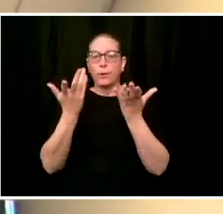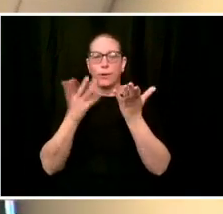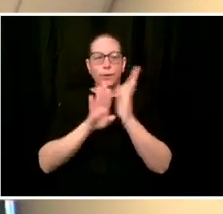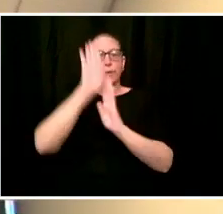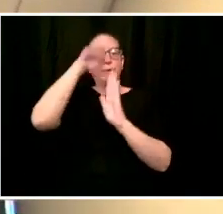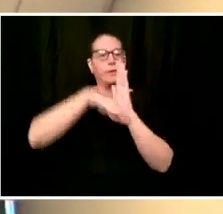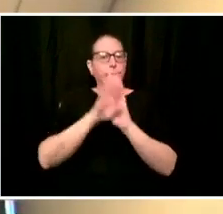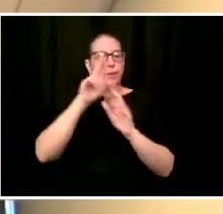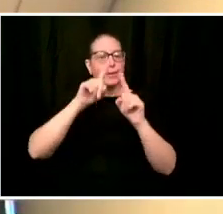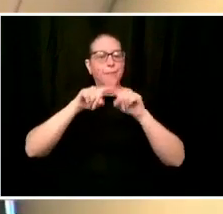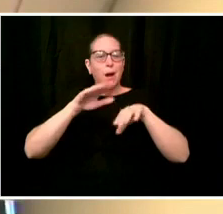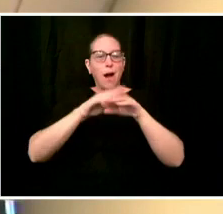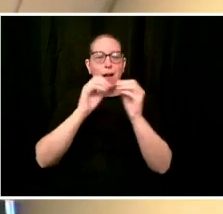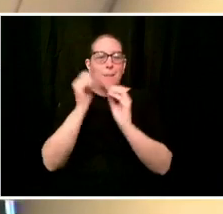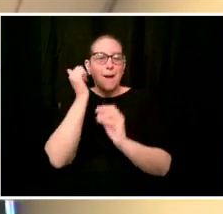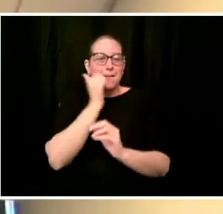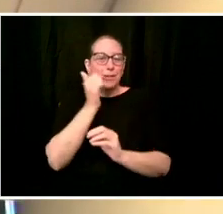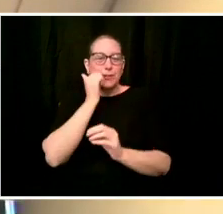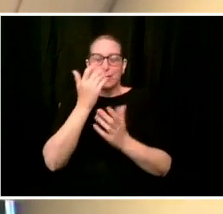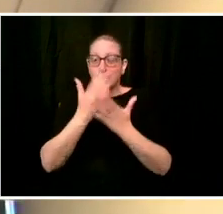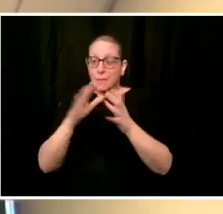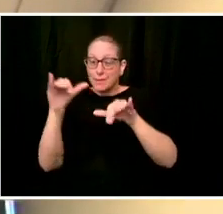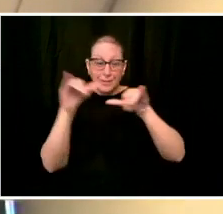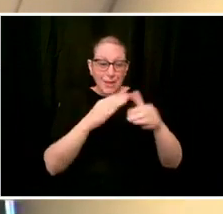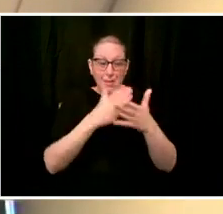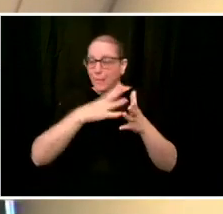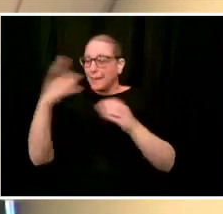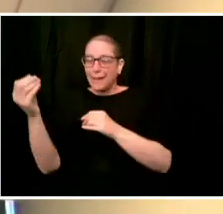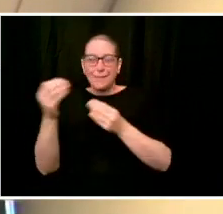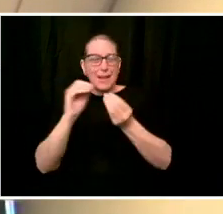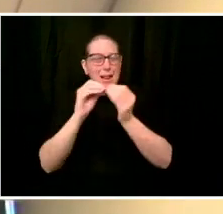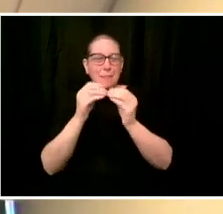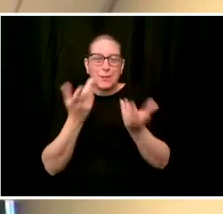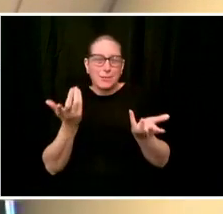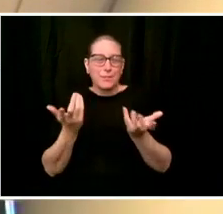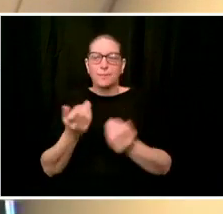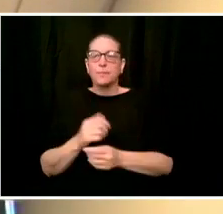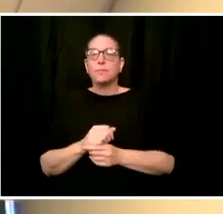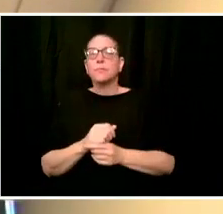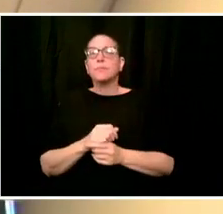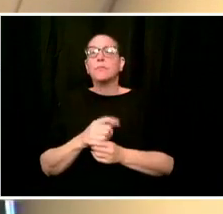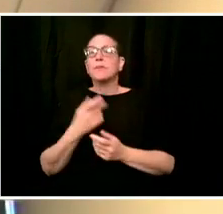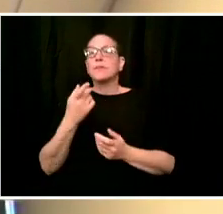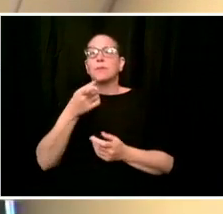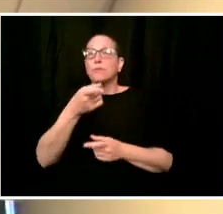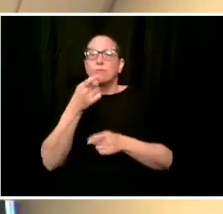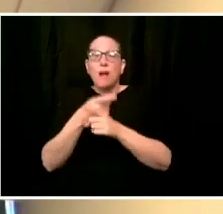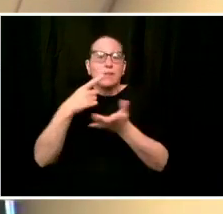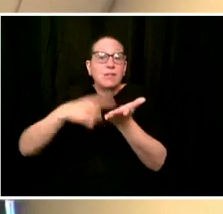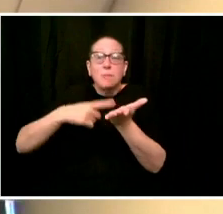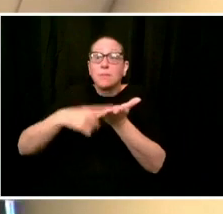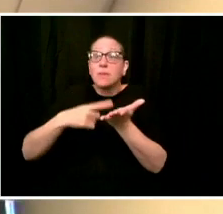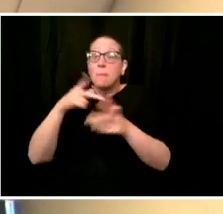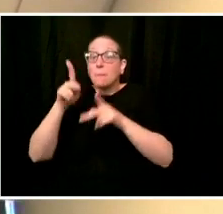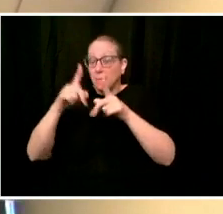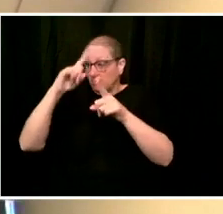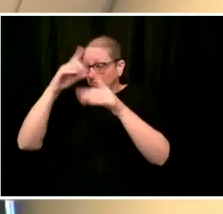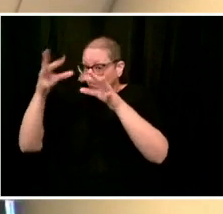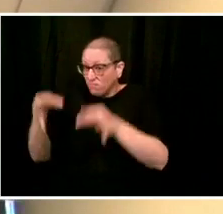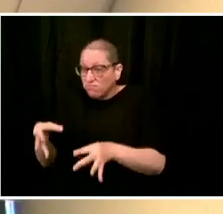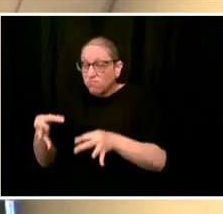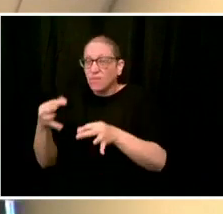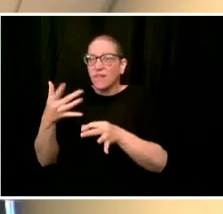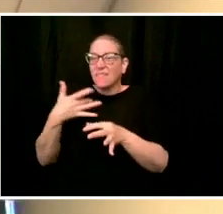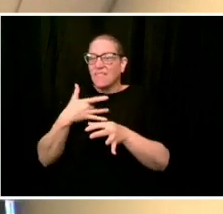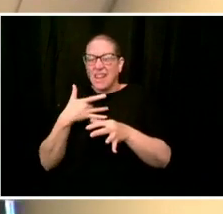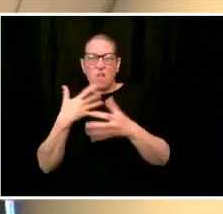any given night, someone's going to make a decision. You know what? I don't want to stay inside. I'll go outside. And we're going to be right back there trying to persuade that person that